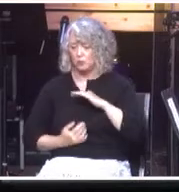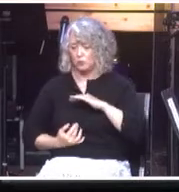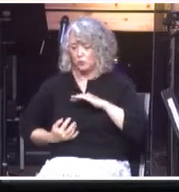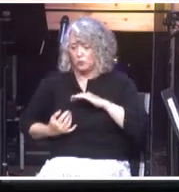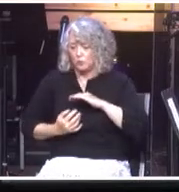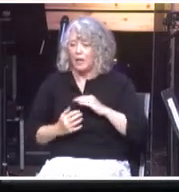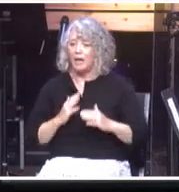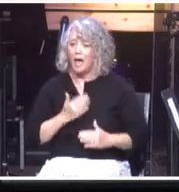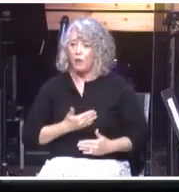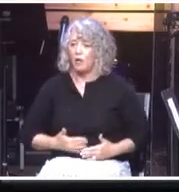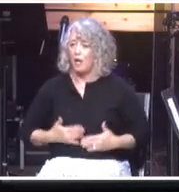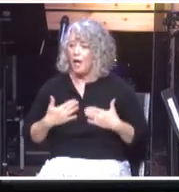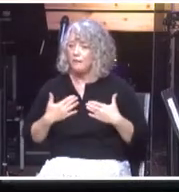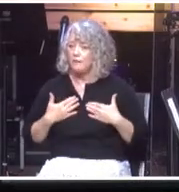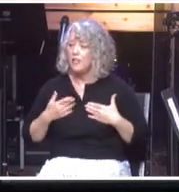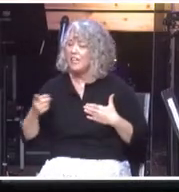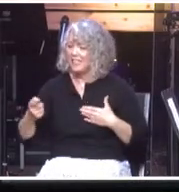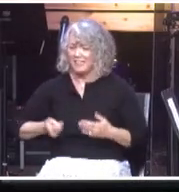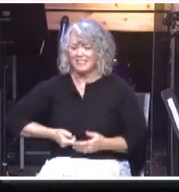in our lives.